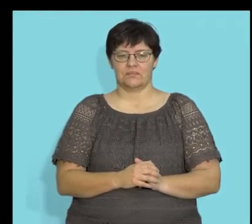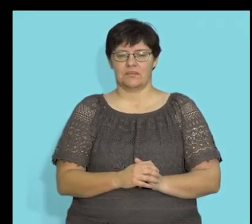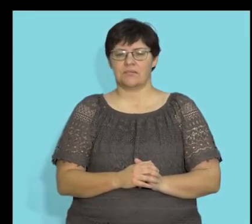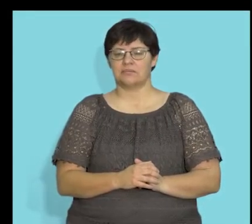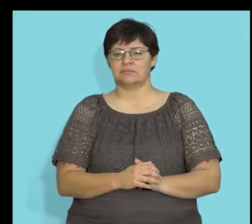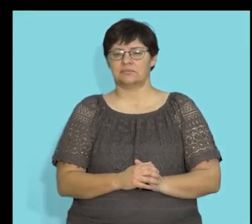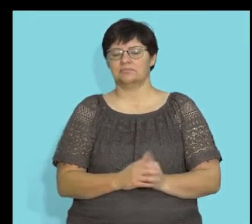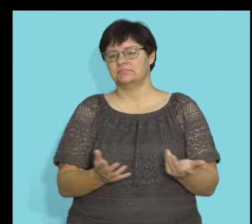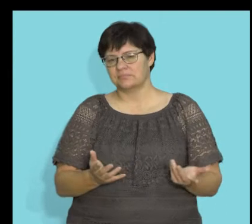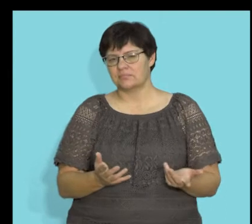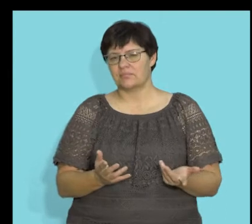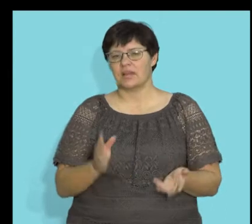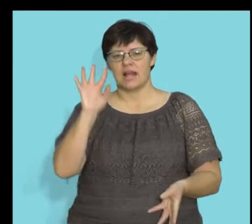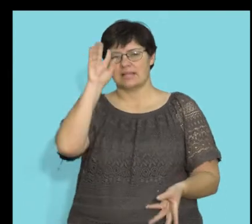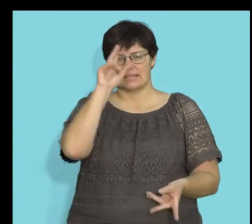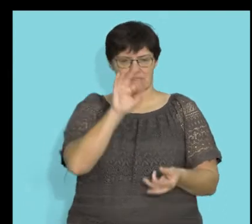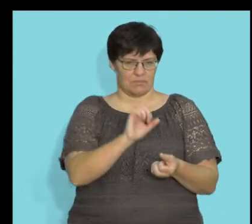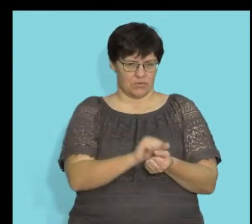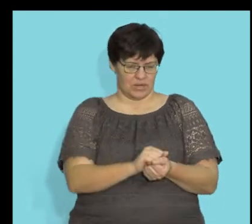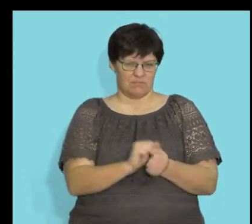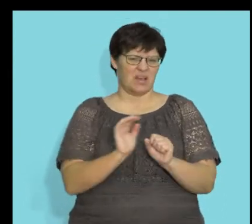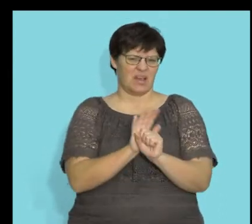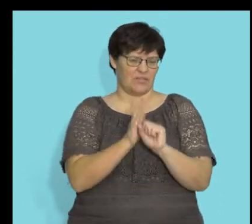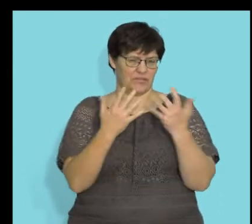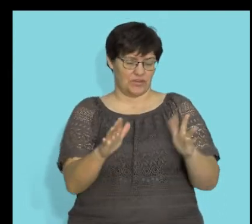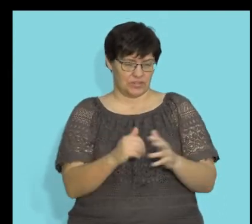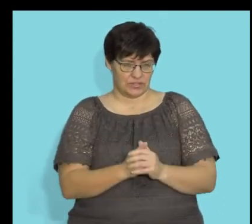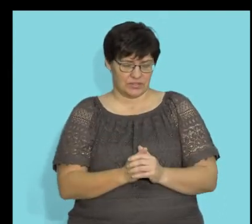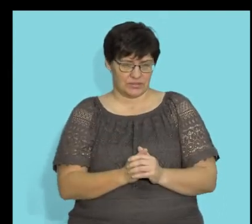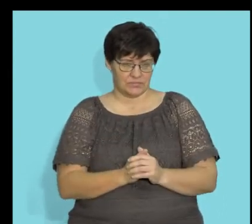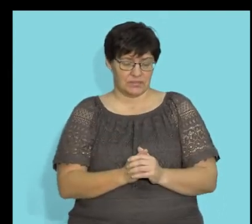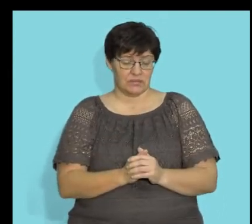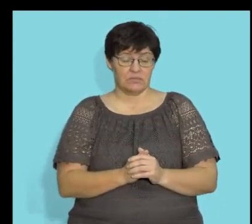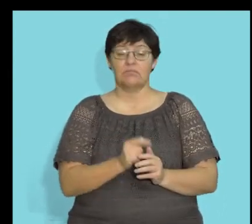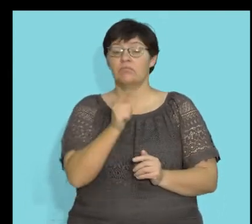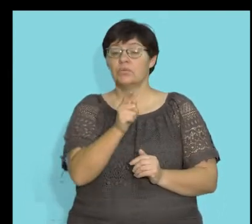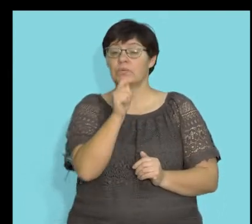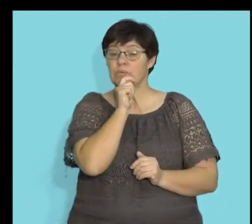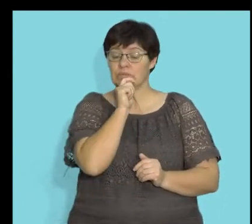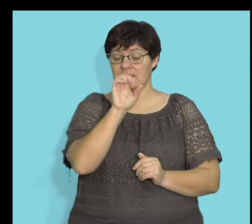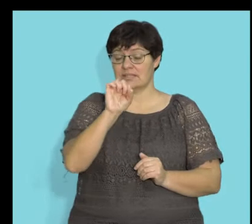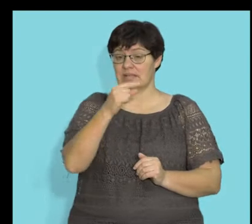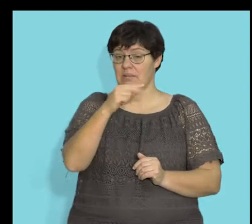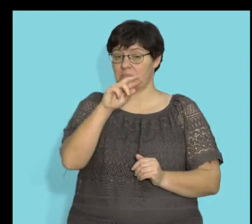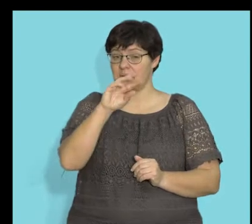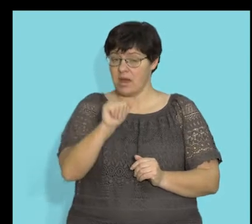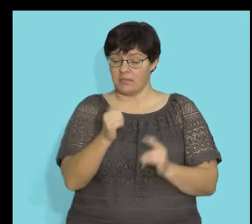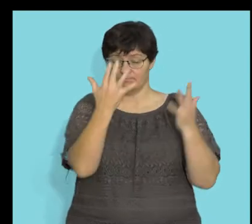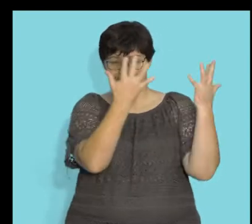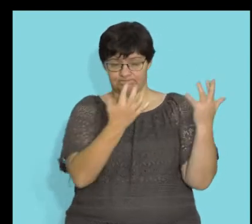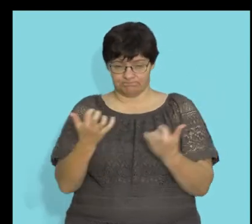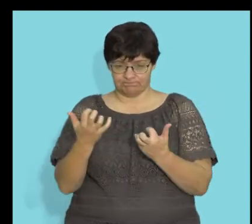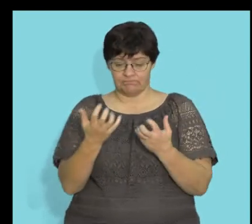So, guys, just a little bit of a summary of what we have covered is when we are using sigma